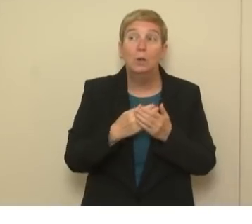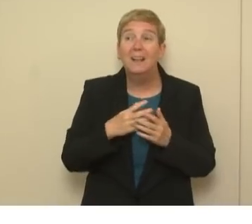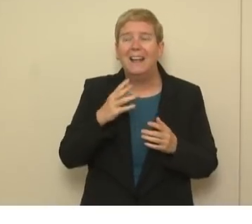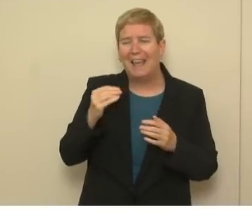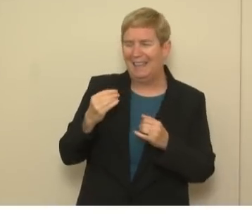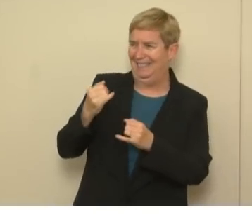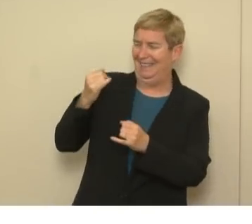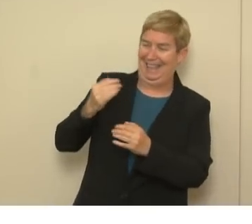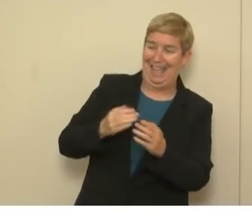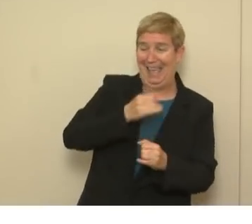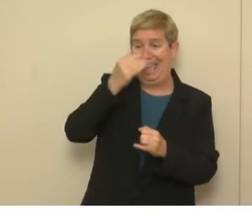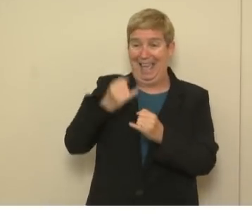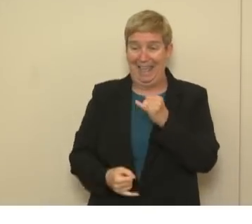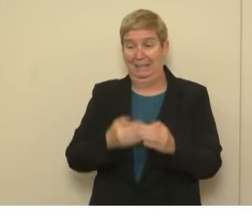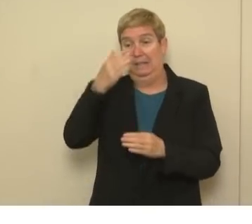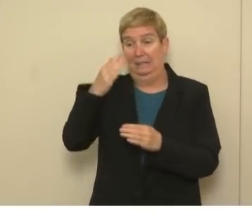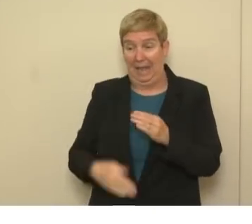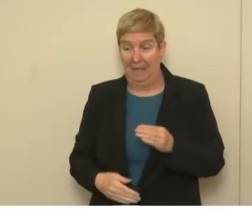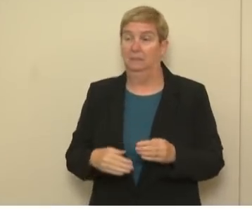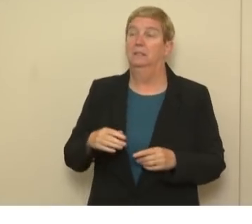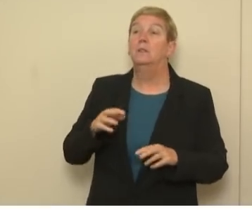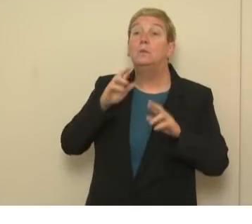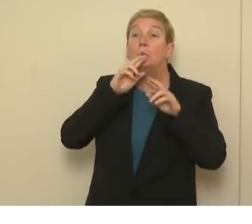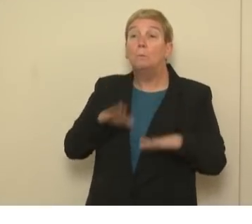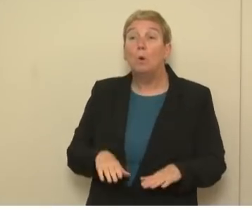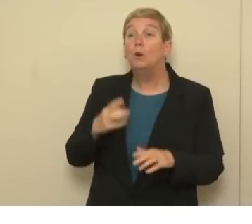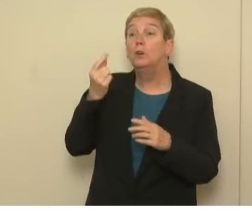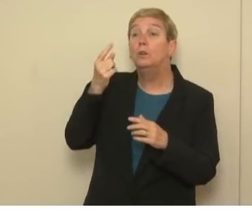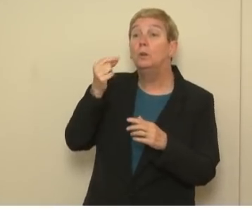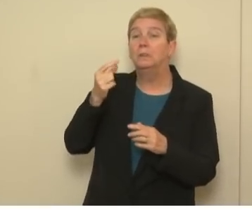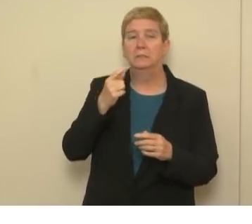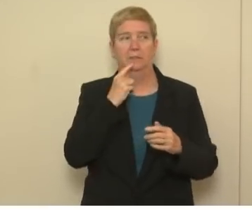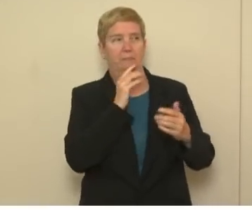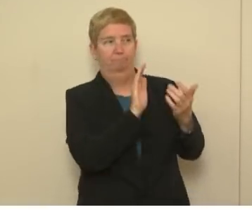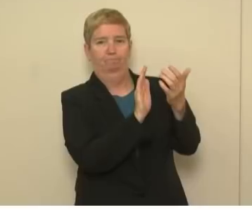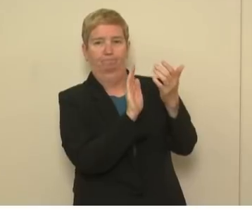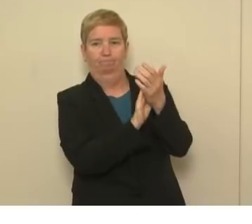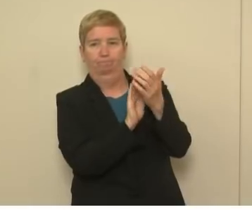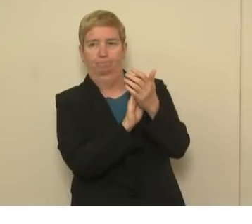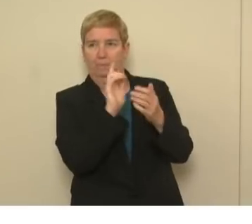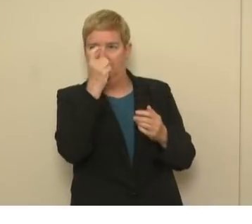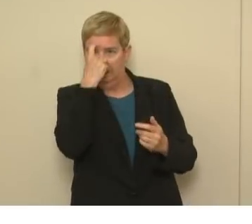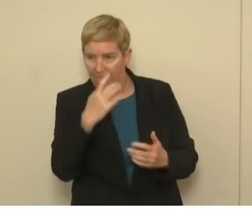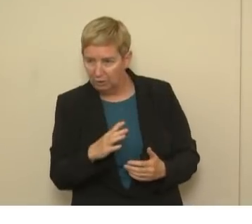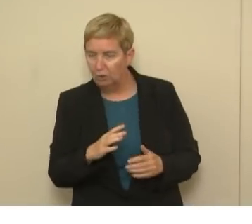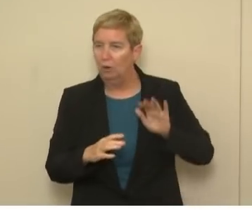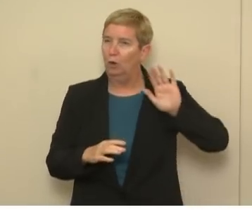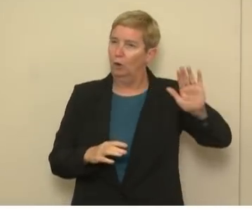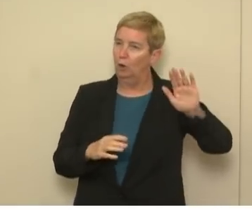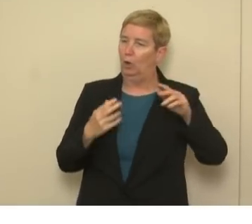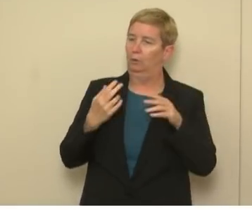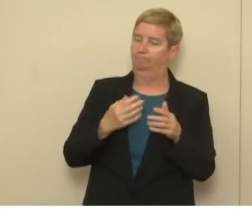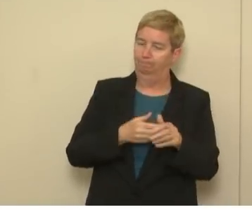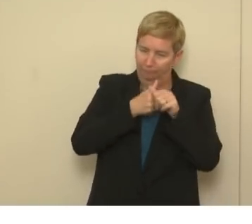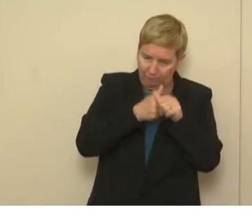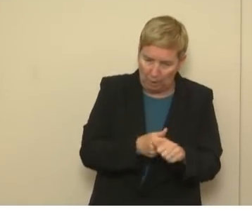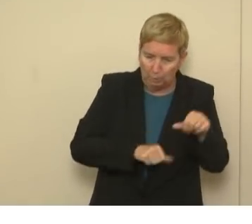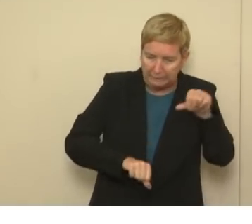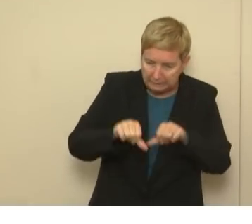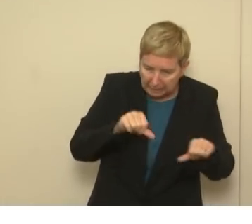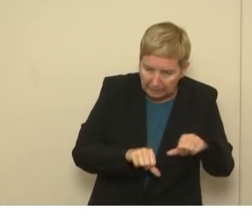said, really credited the governor for her focus on science, her use of common sense,